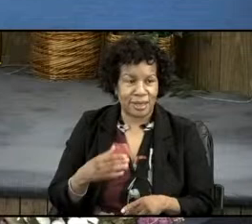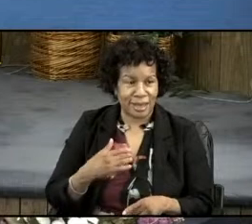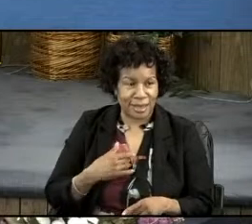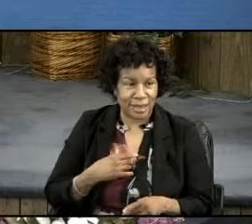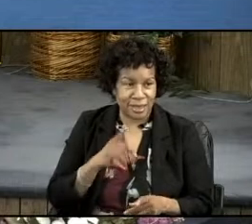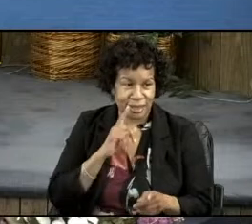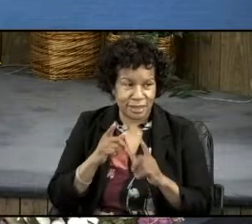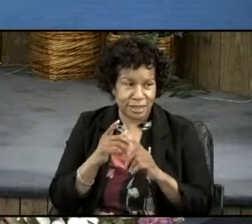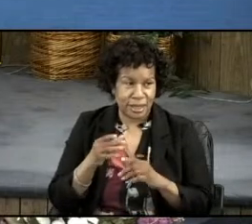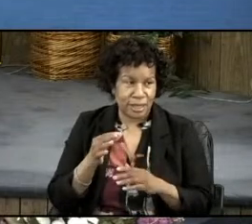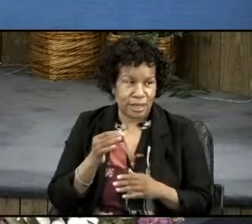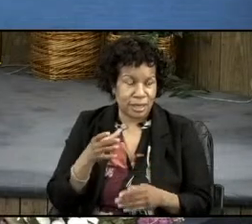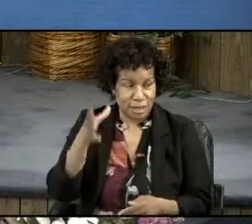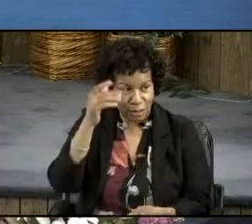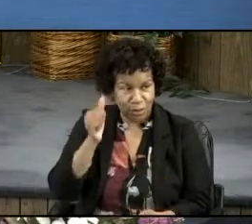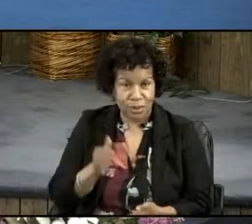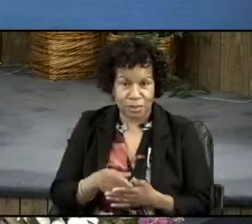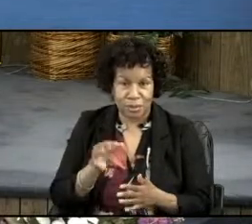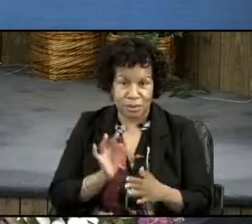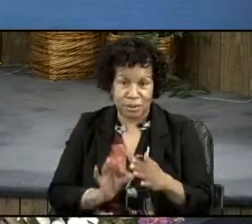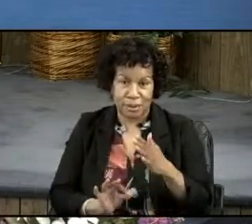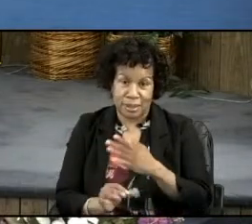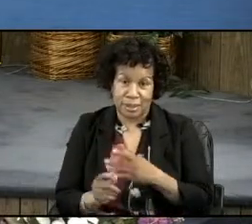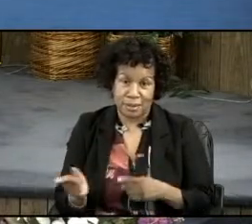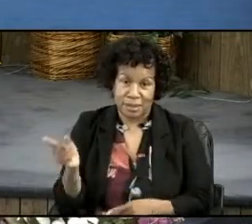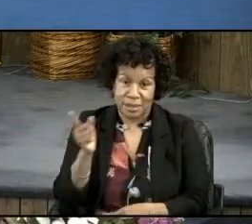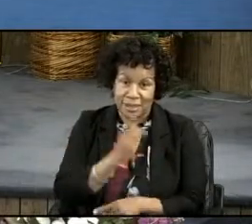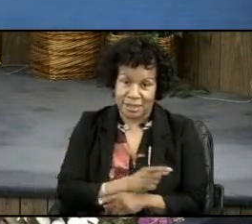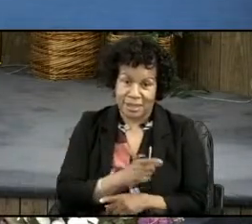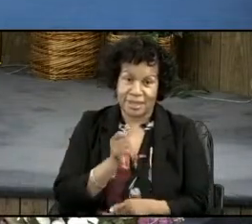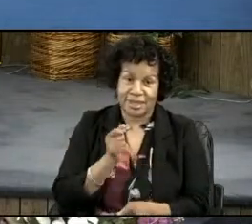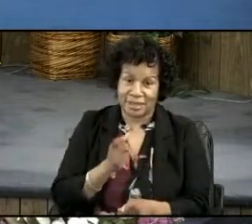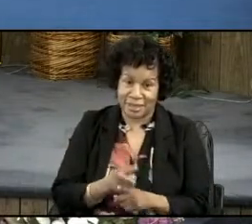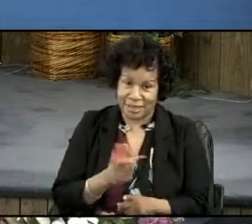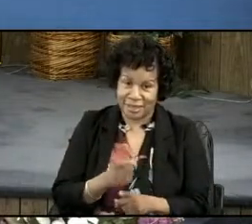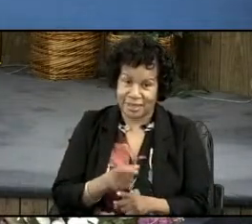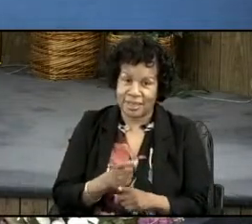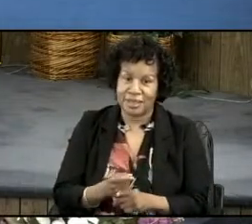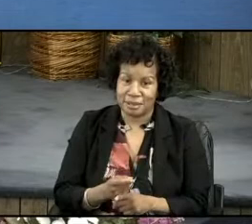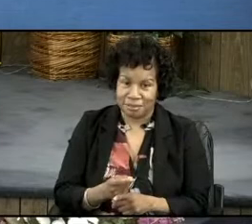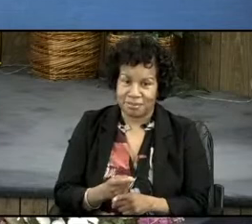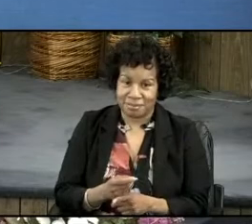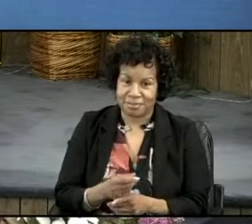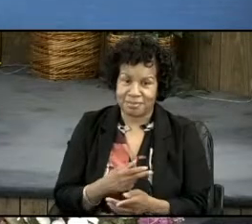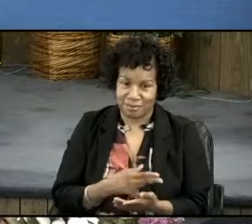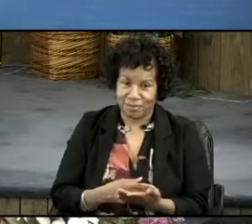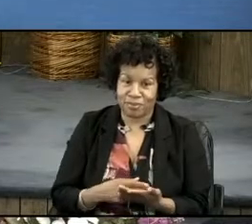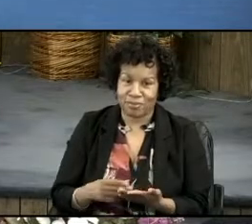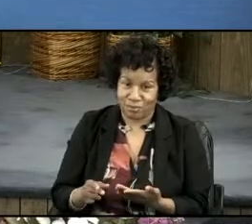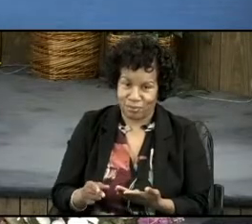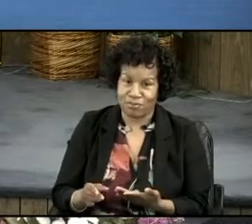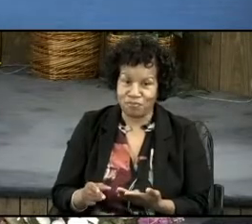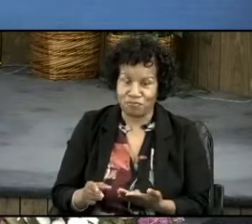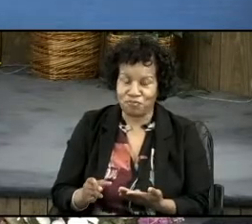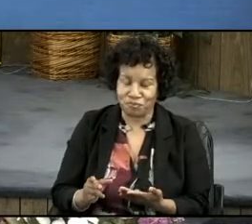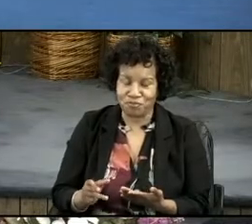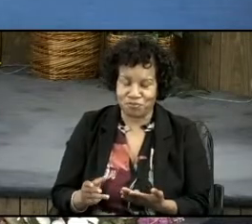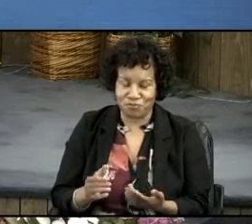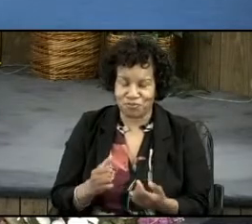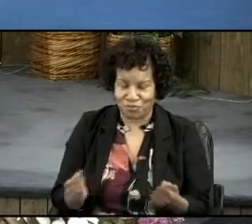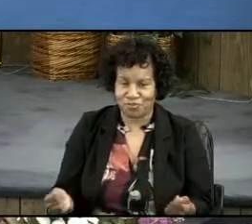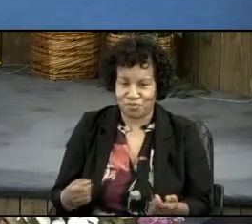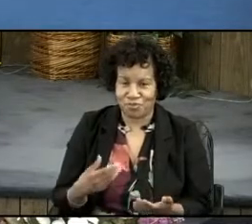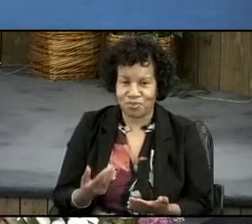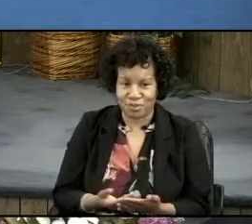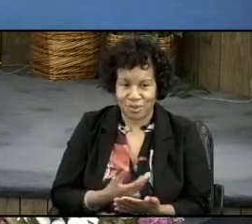keep it holy? Didn't I see you clean and shine your car up this morning? Didn't you put on a brand new suit? You